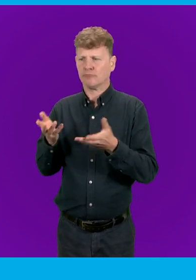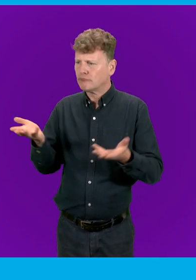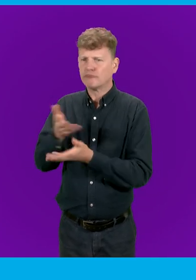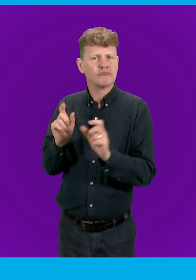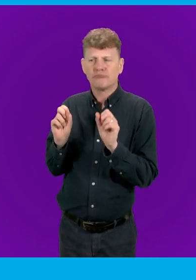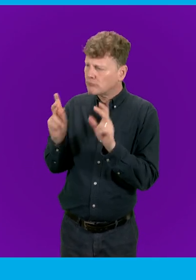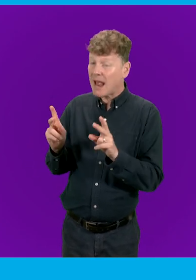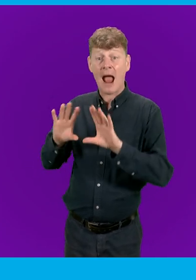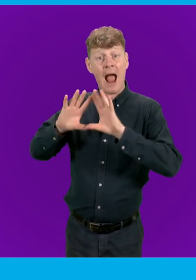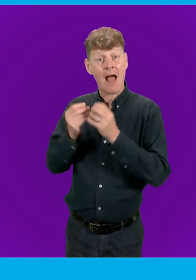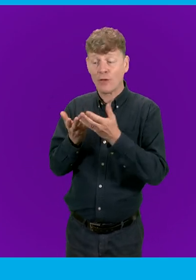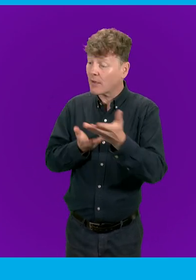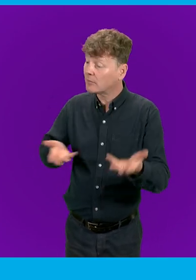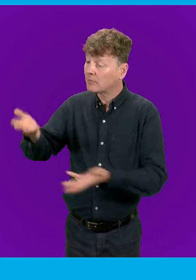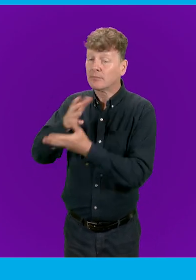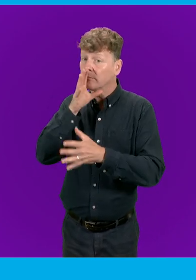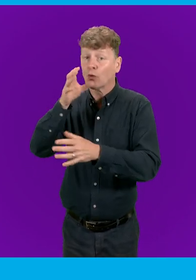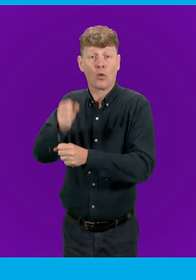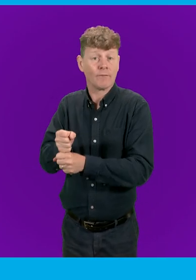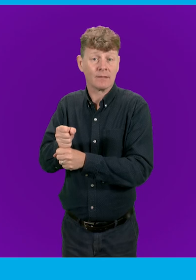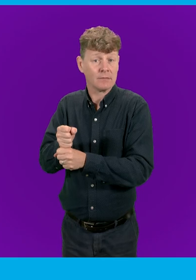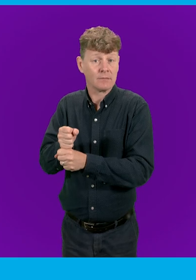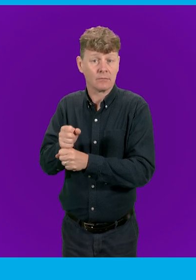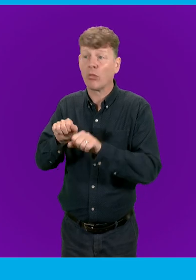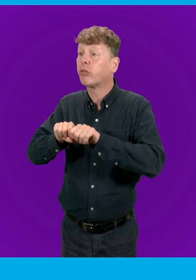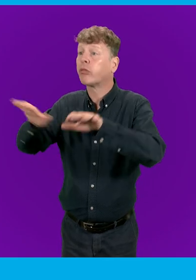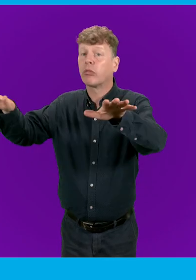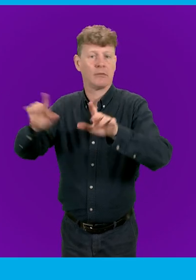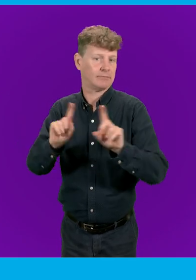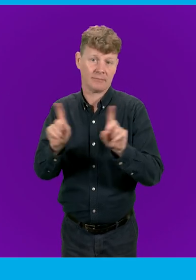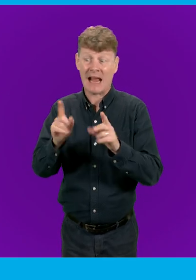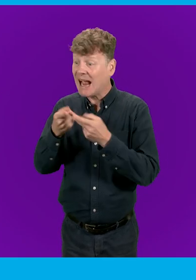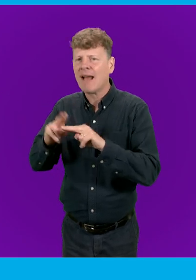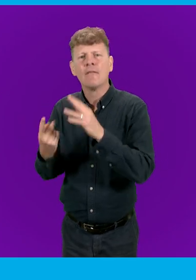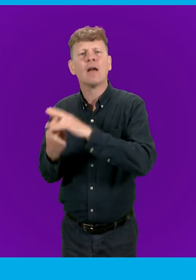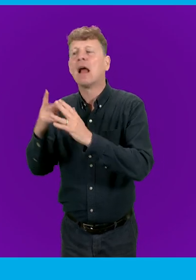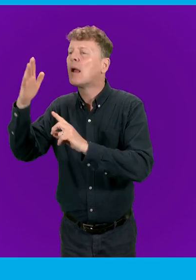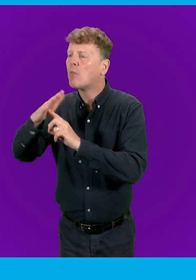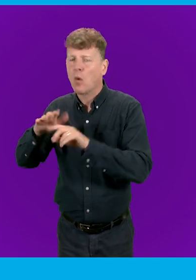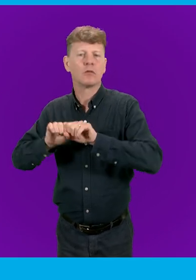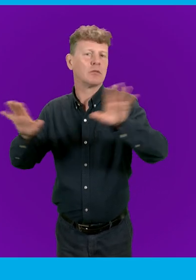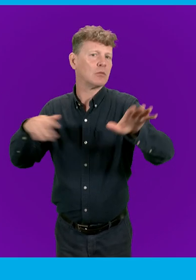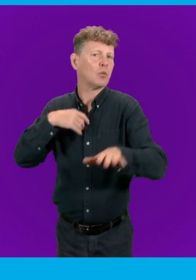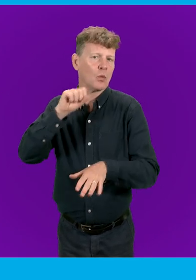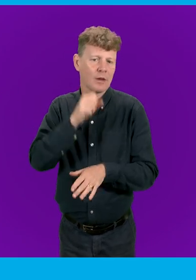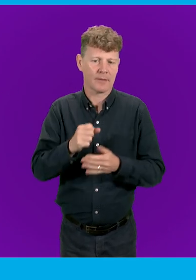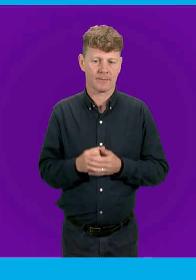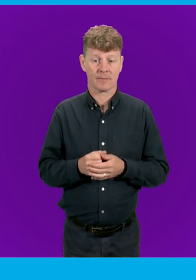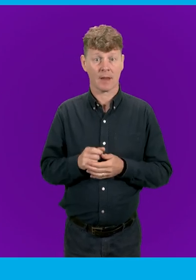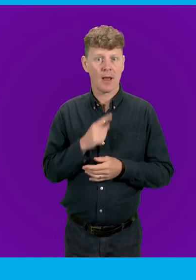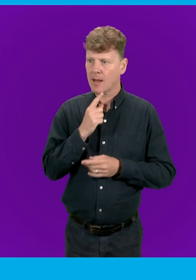said was in confidence and it wouldn't escalate from there unless it needed to. Yeah, I think especially for